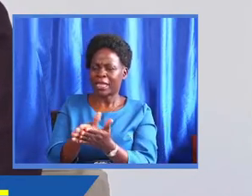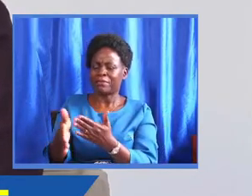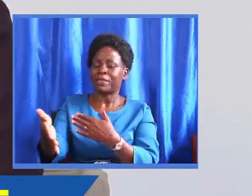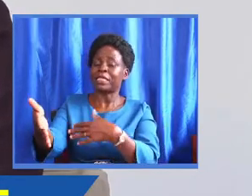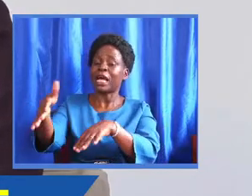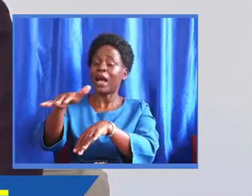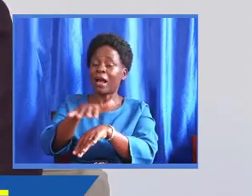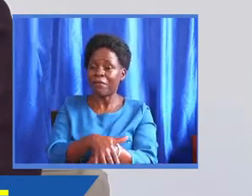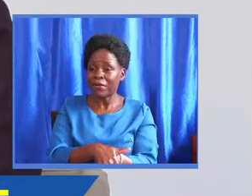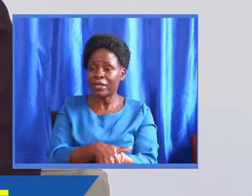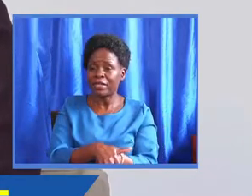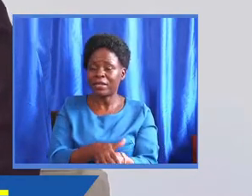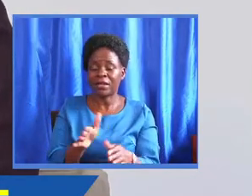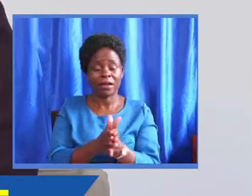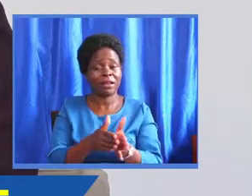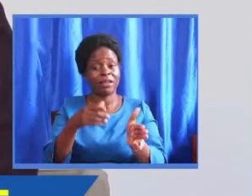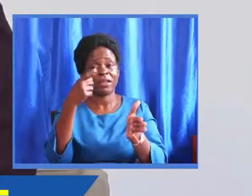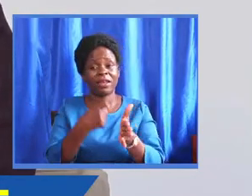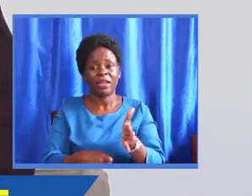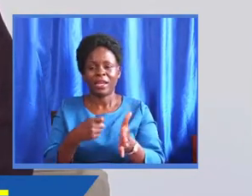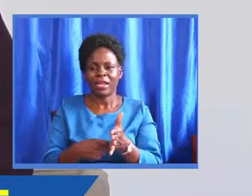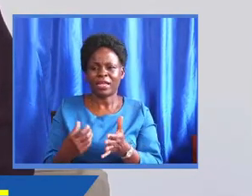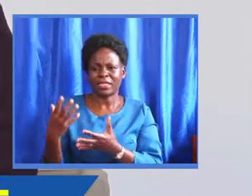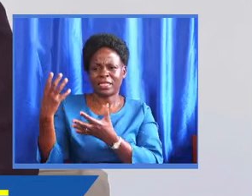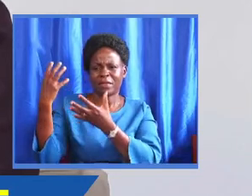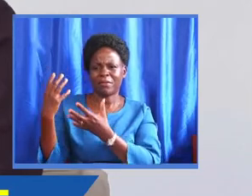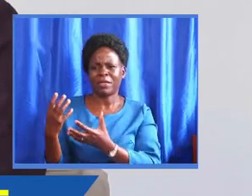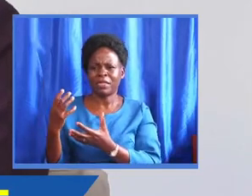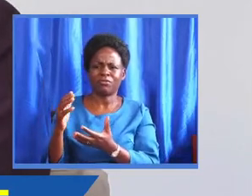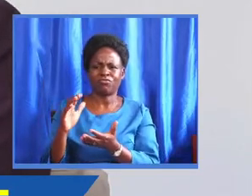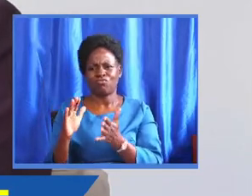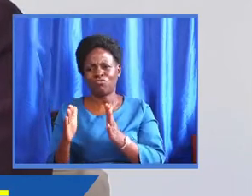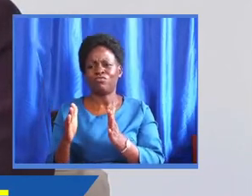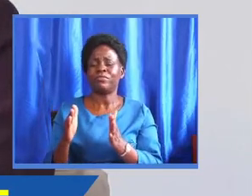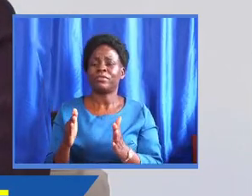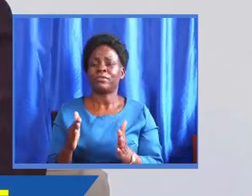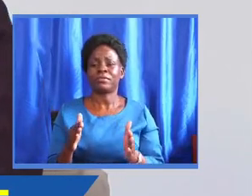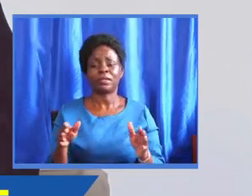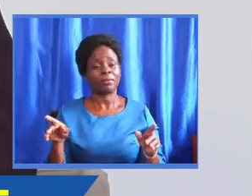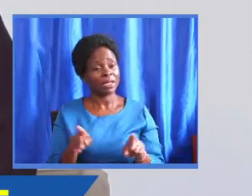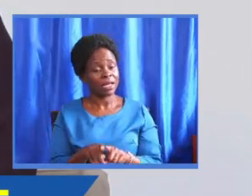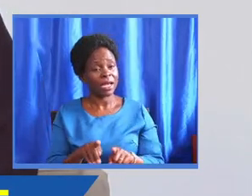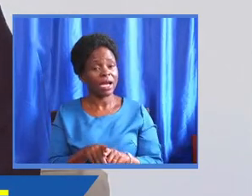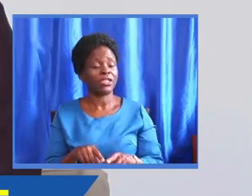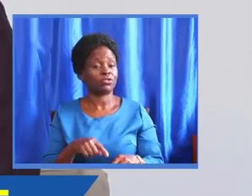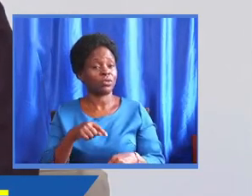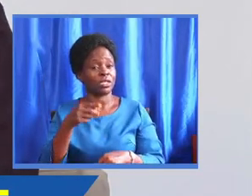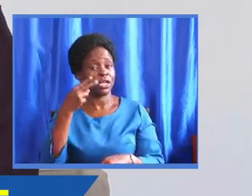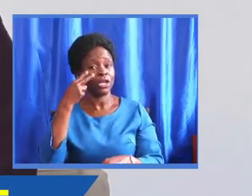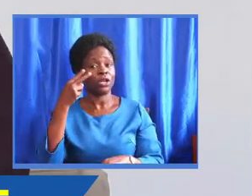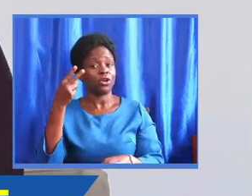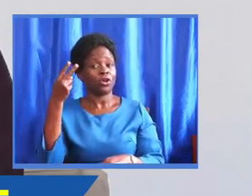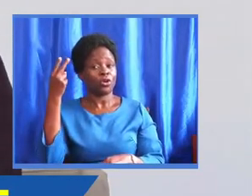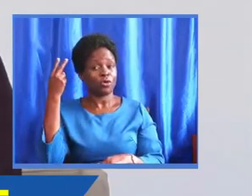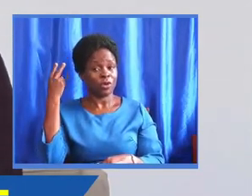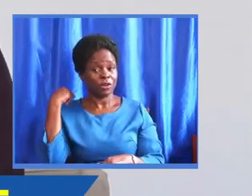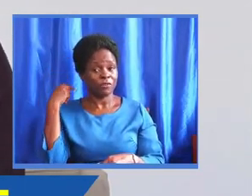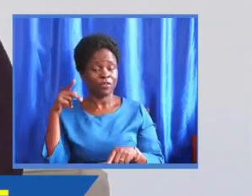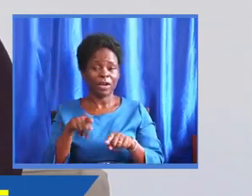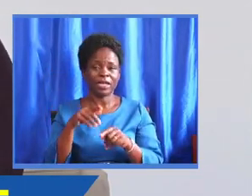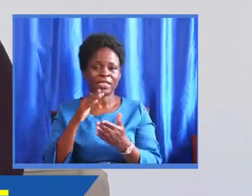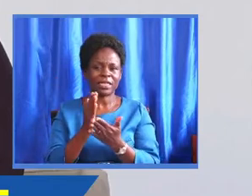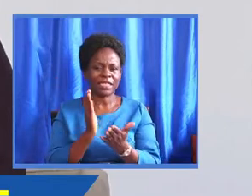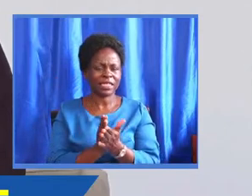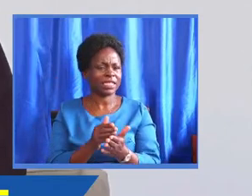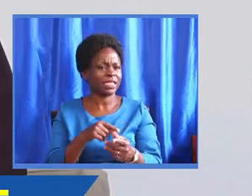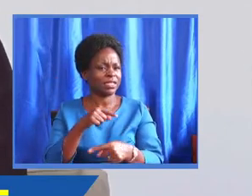and the tax burden will be quite less. But of course, as we review, as the sector